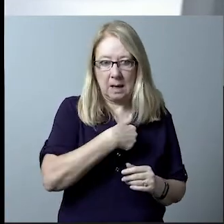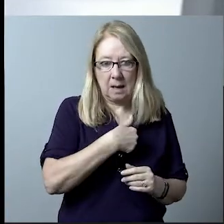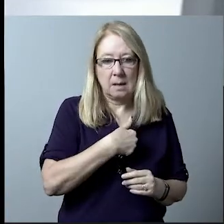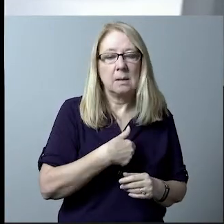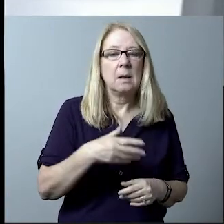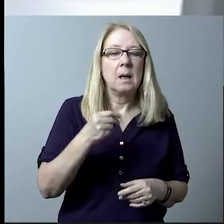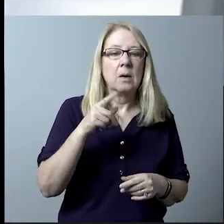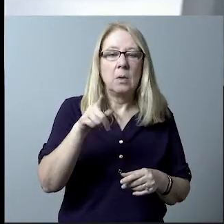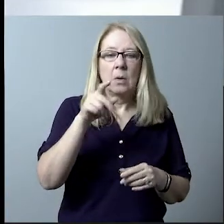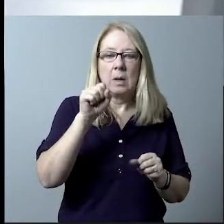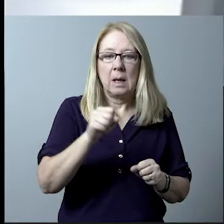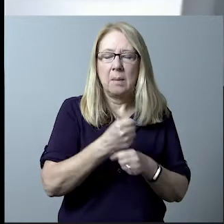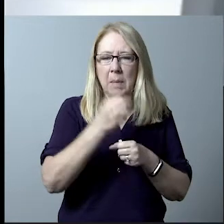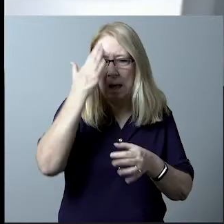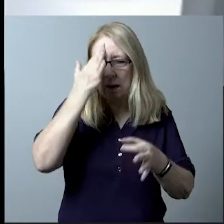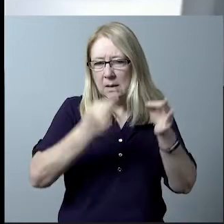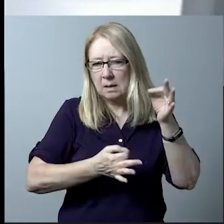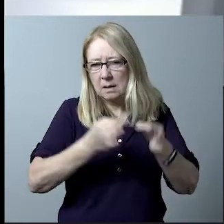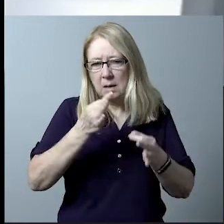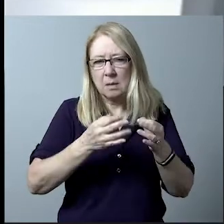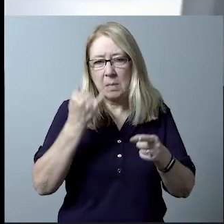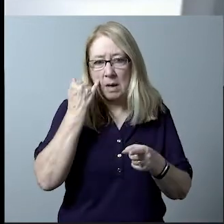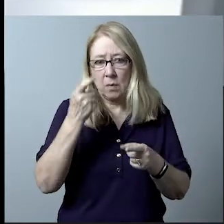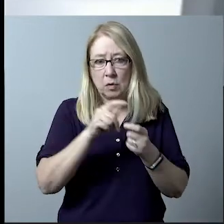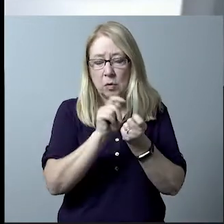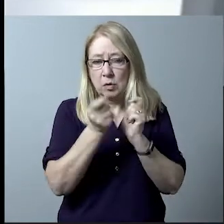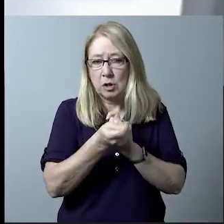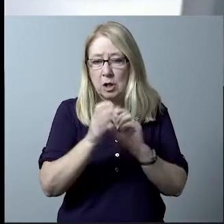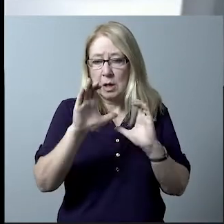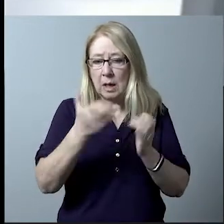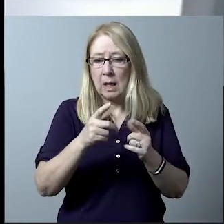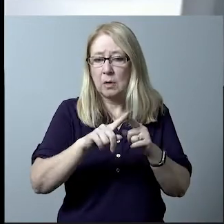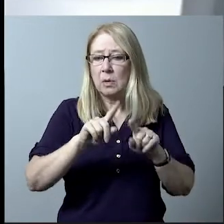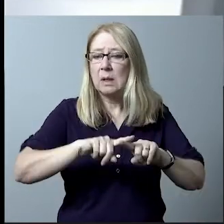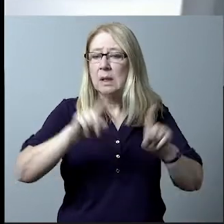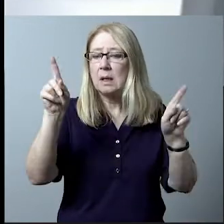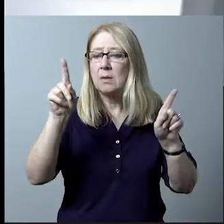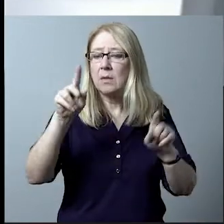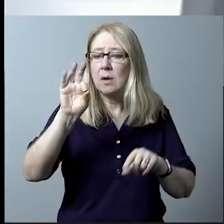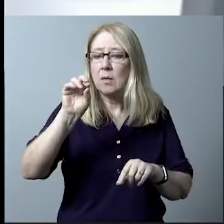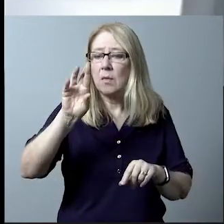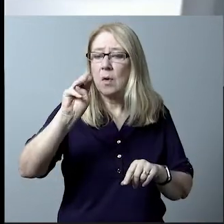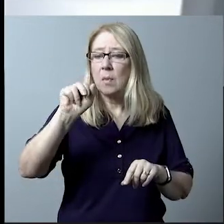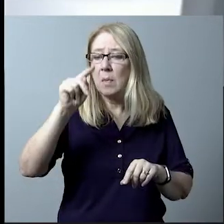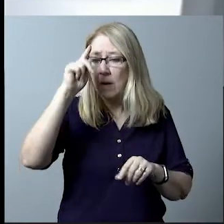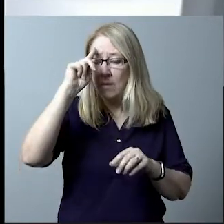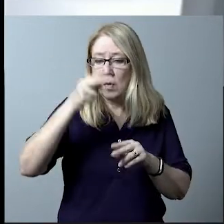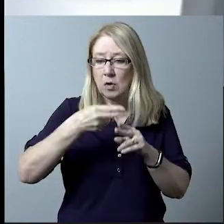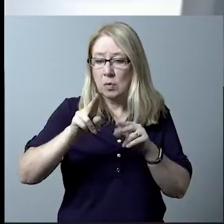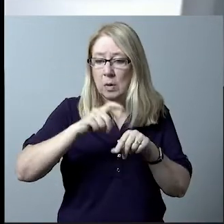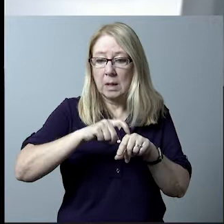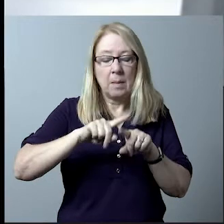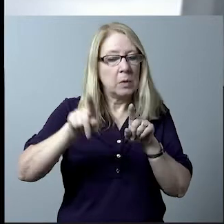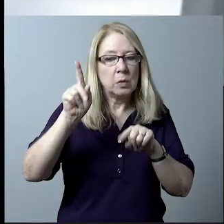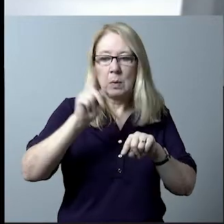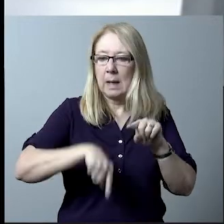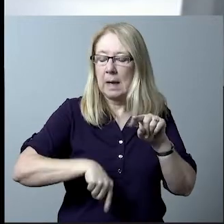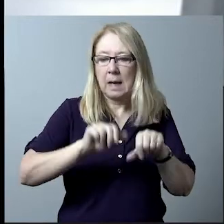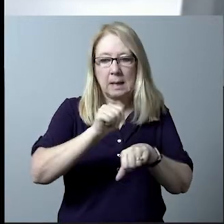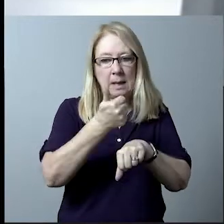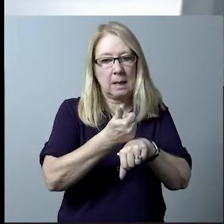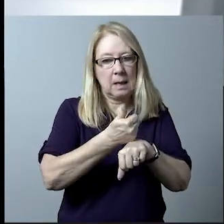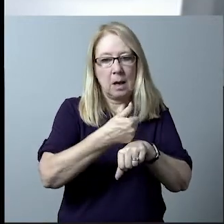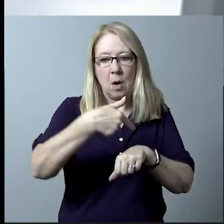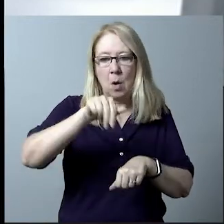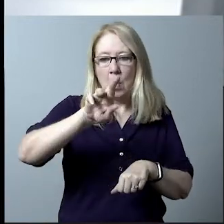contacting us is a great idea, as well as you can make a judgment call if you want to change your class to a different format for a short period of time,